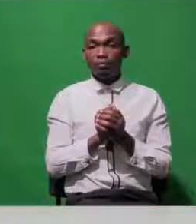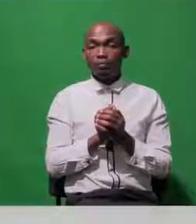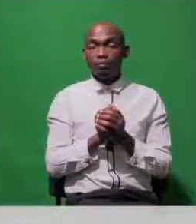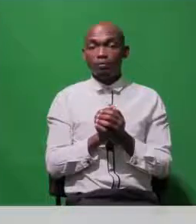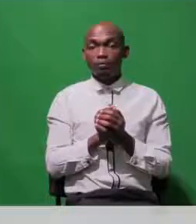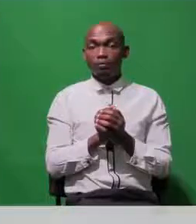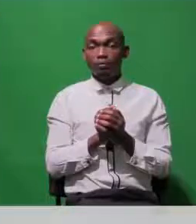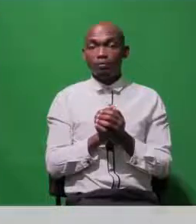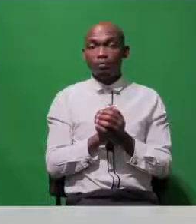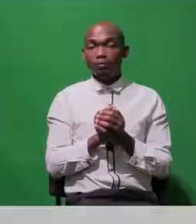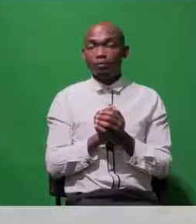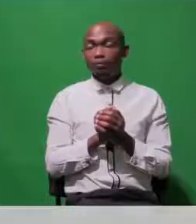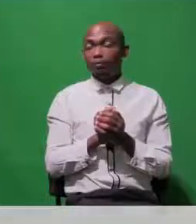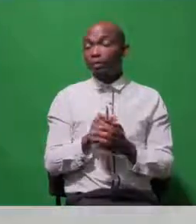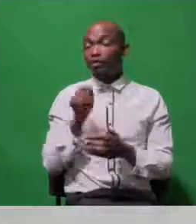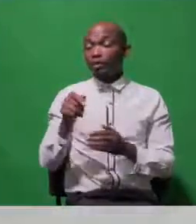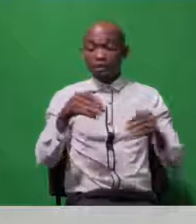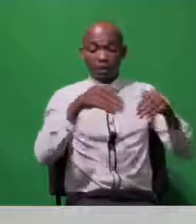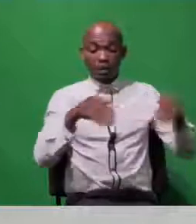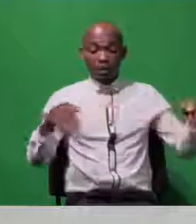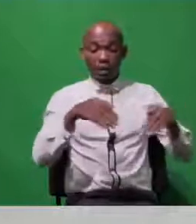So this is a line AB.